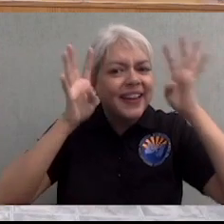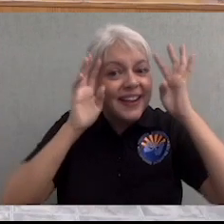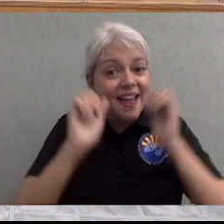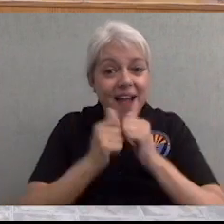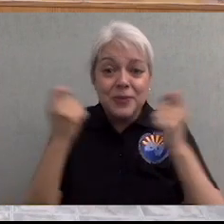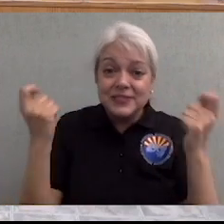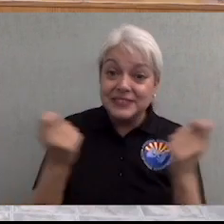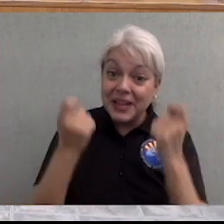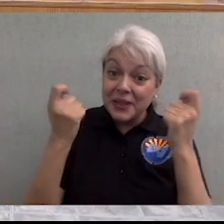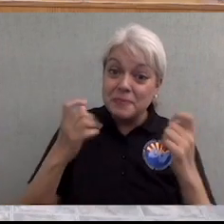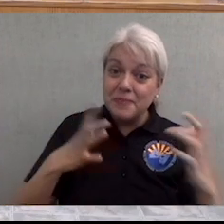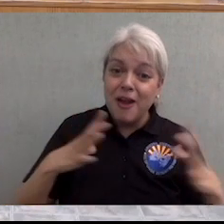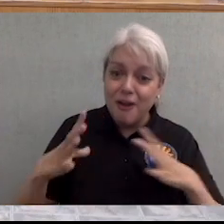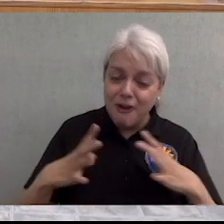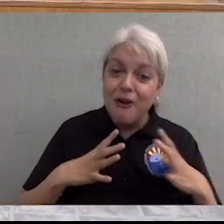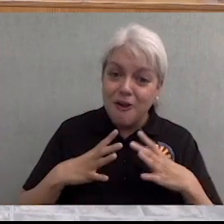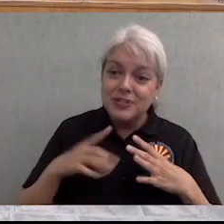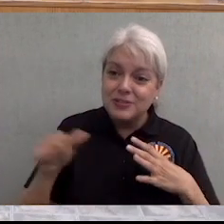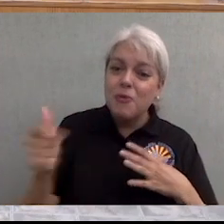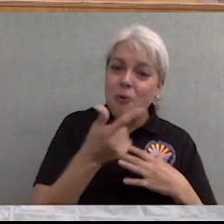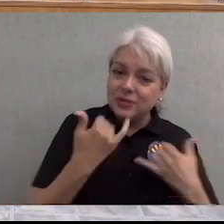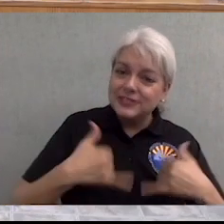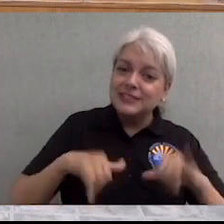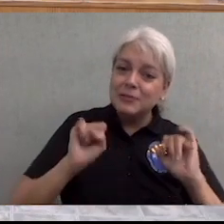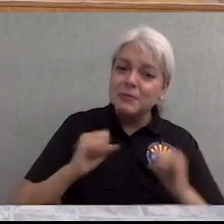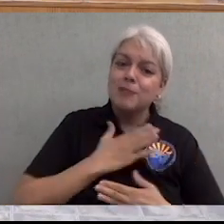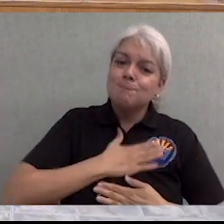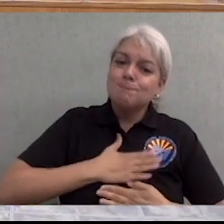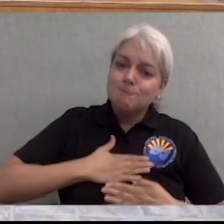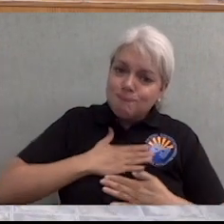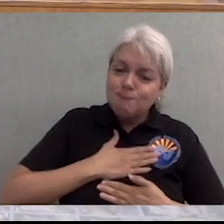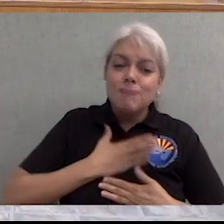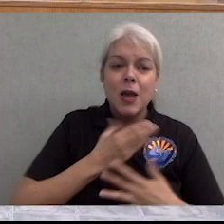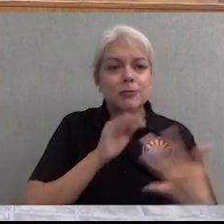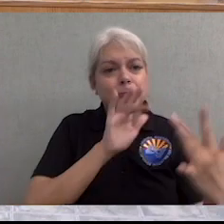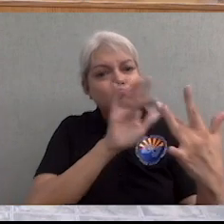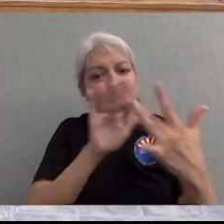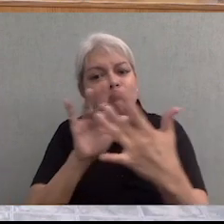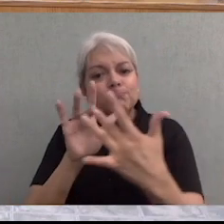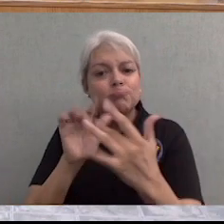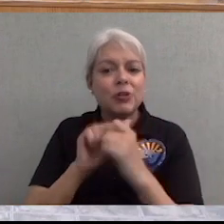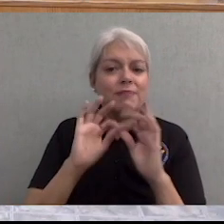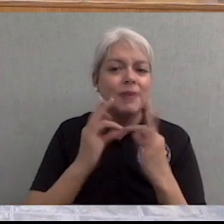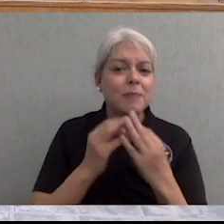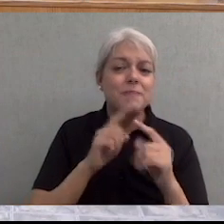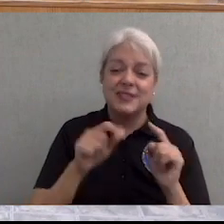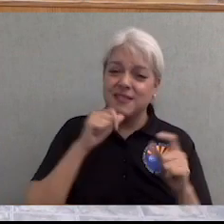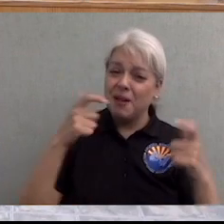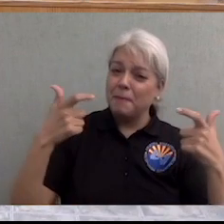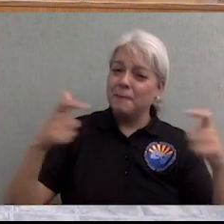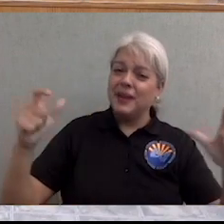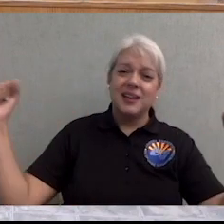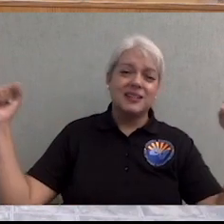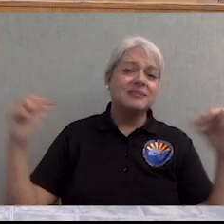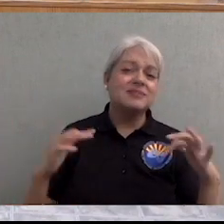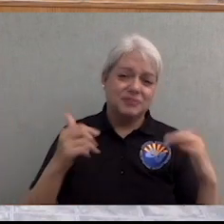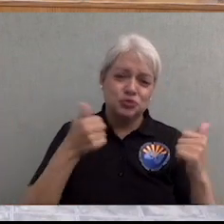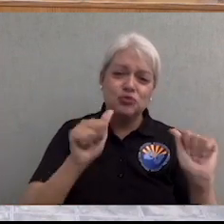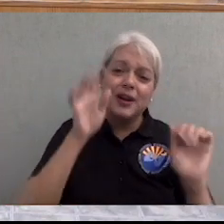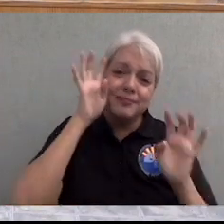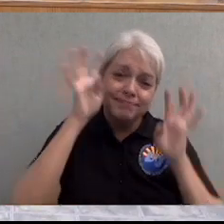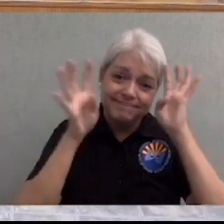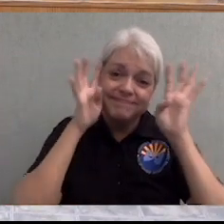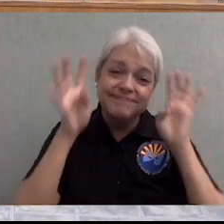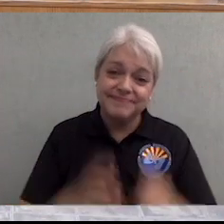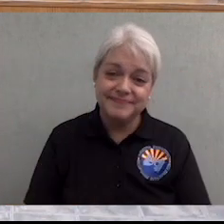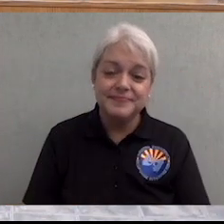that you can still have contact with family, but not in large groups. So again, I think now because it's also colder and